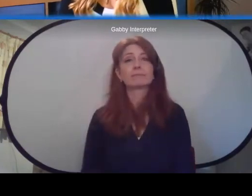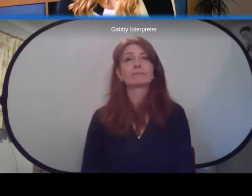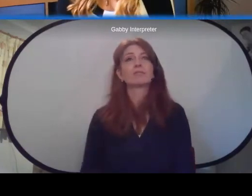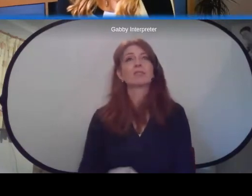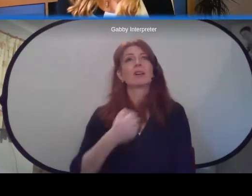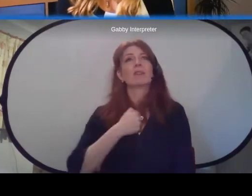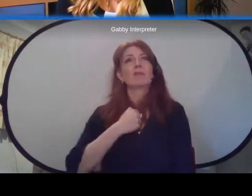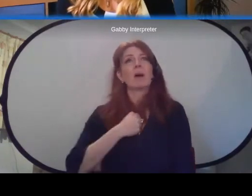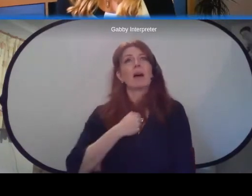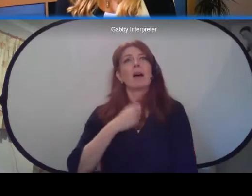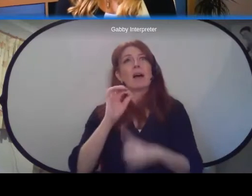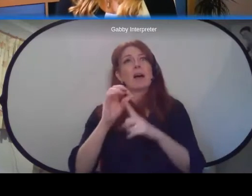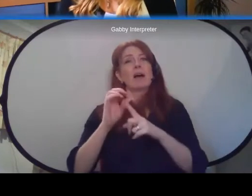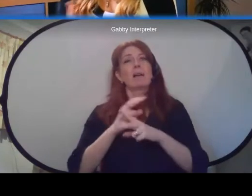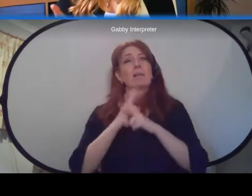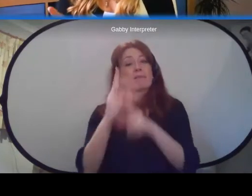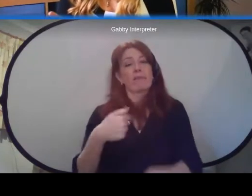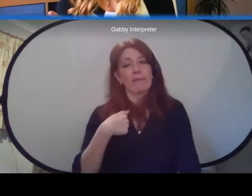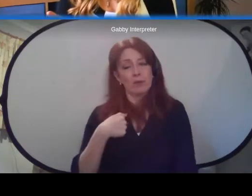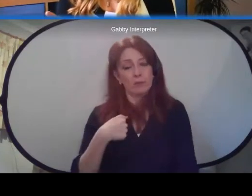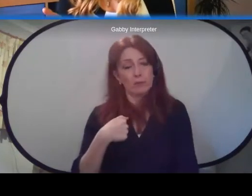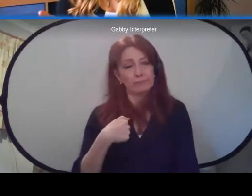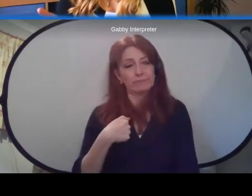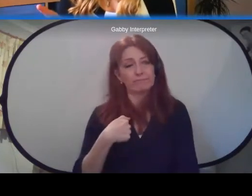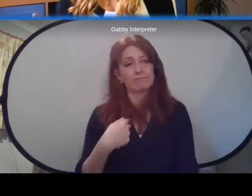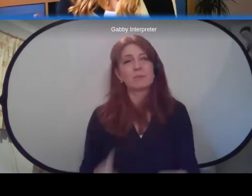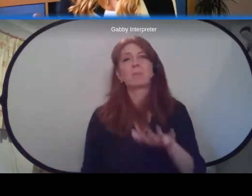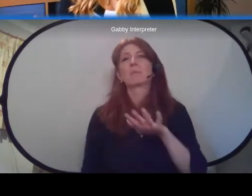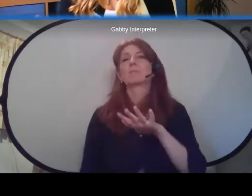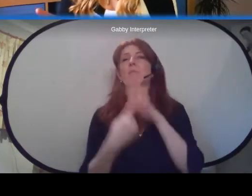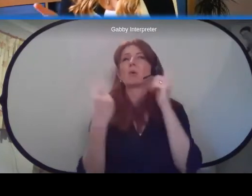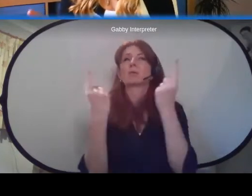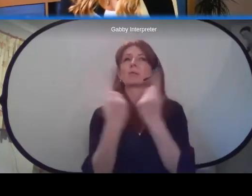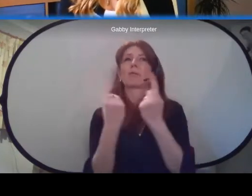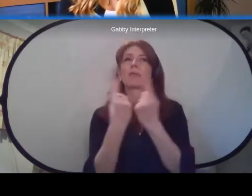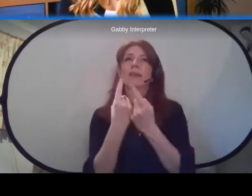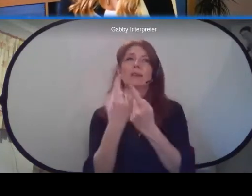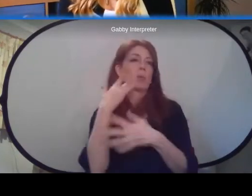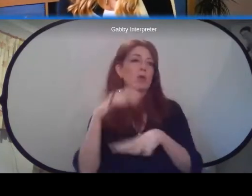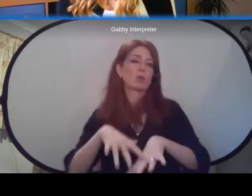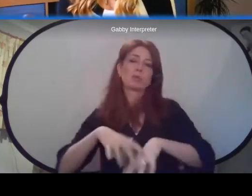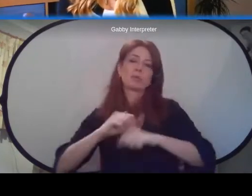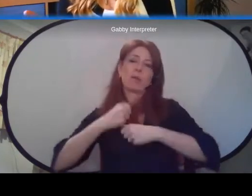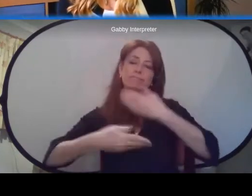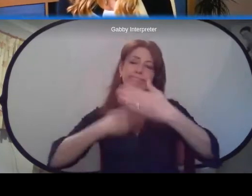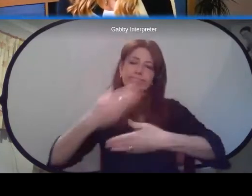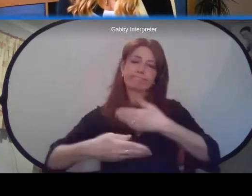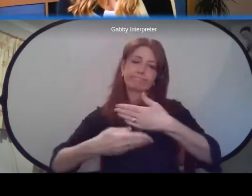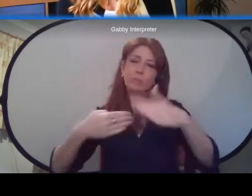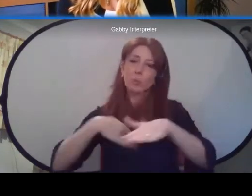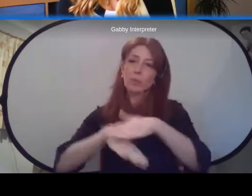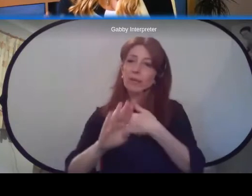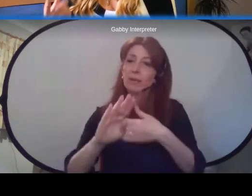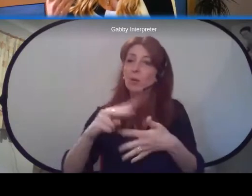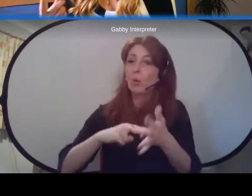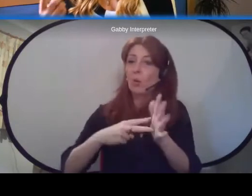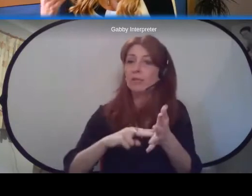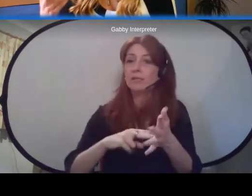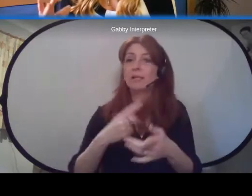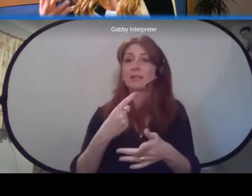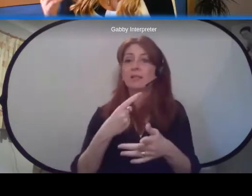view, the most important thing you can do when you look to roll these out within your own organization, when you start working from a track,